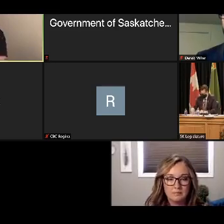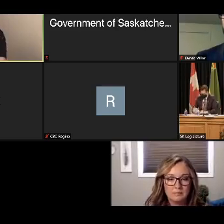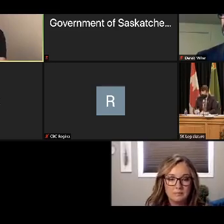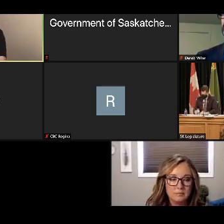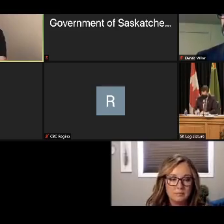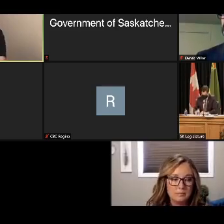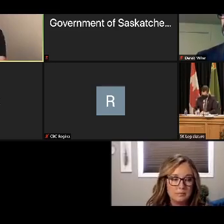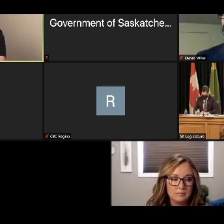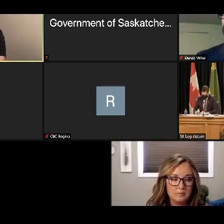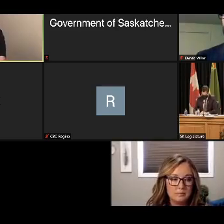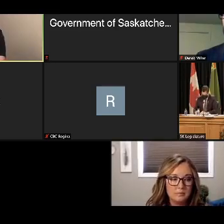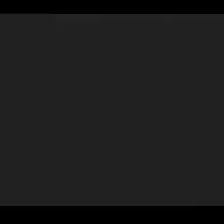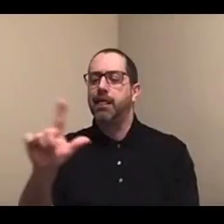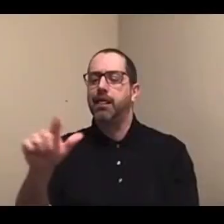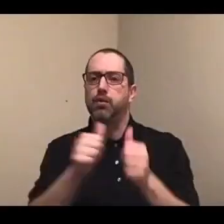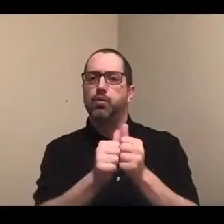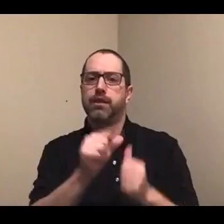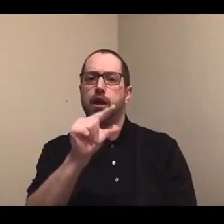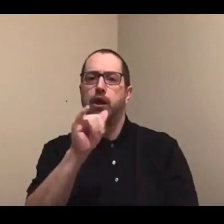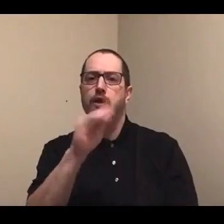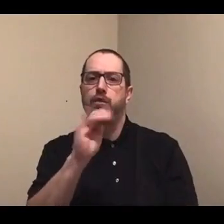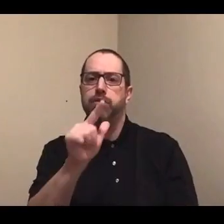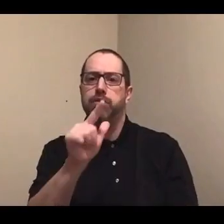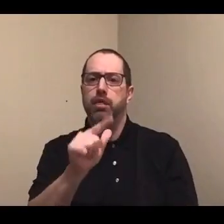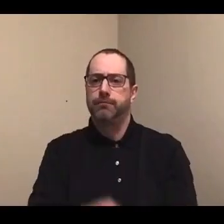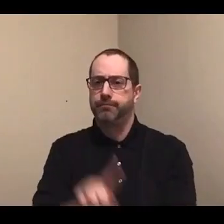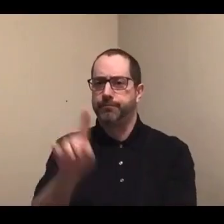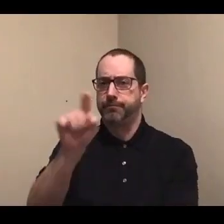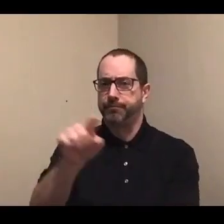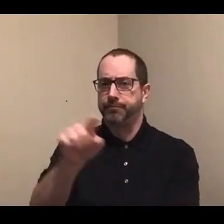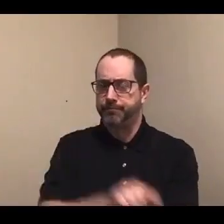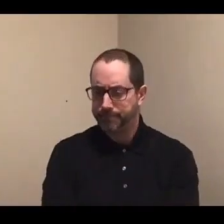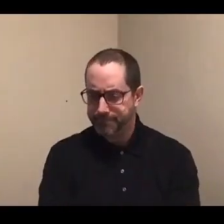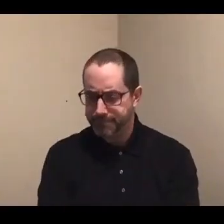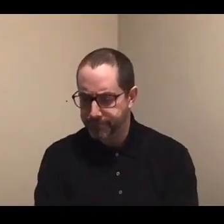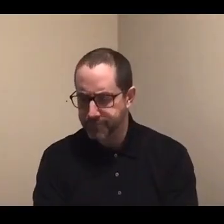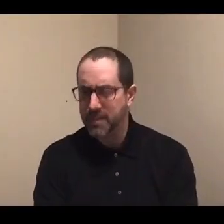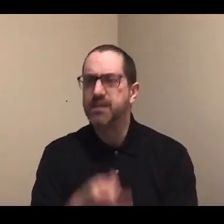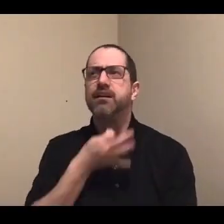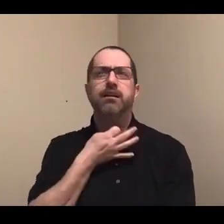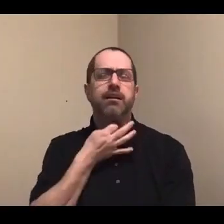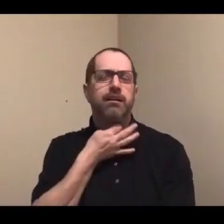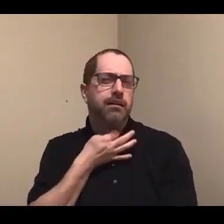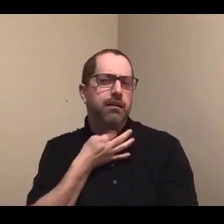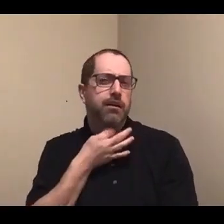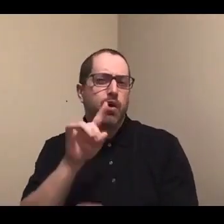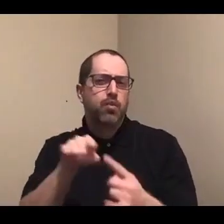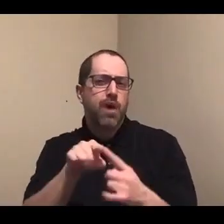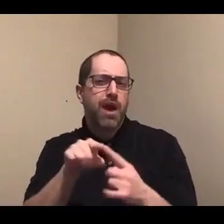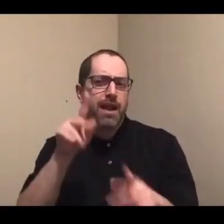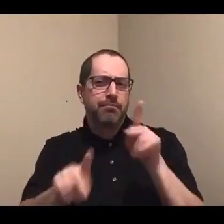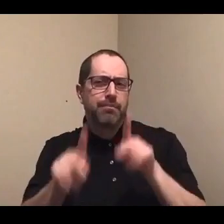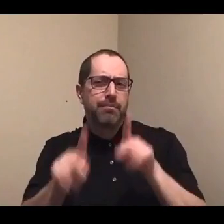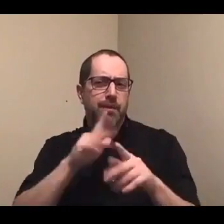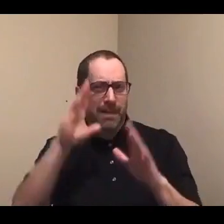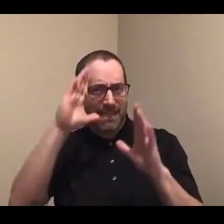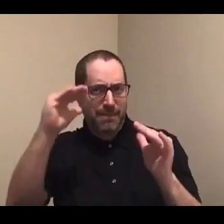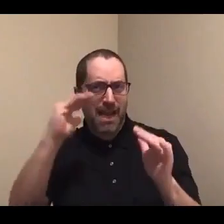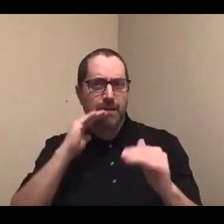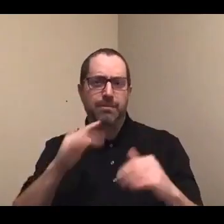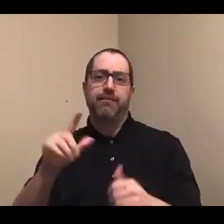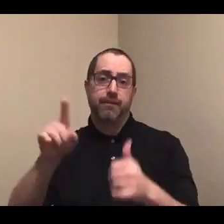Global. Hi, I just wanted to clear up regarding when people might expect to be fully vaccinated. When